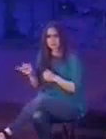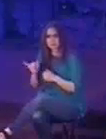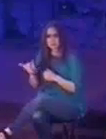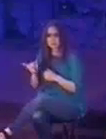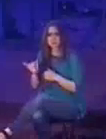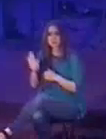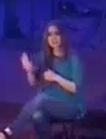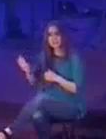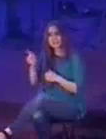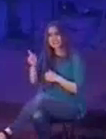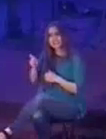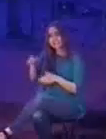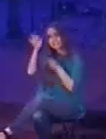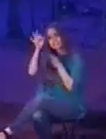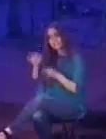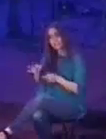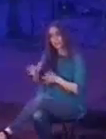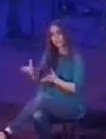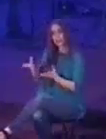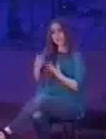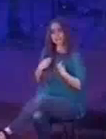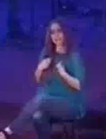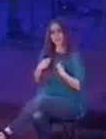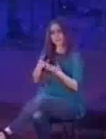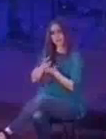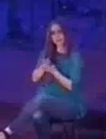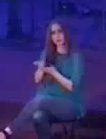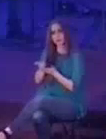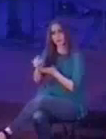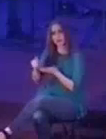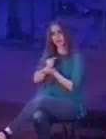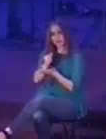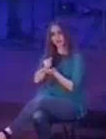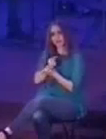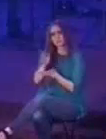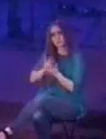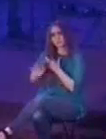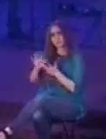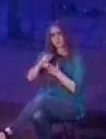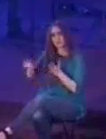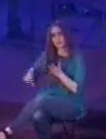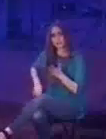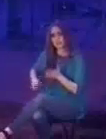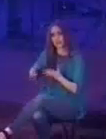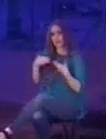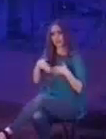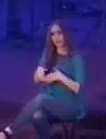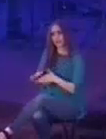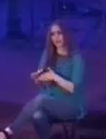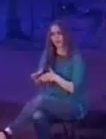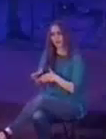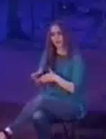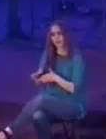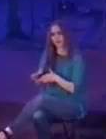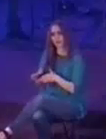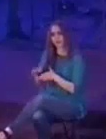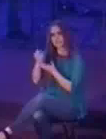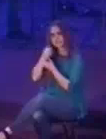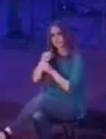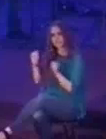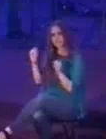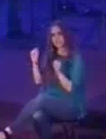accept the truth of the gospel of Jesus Christ and allow his